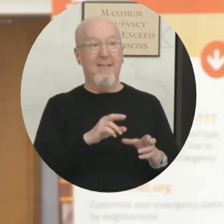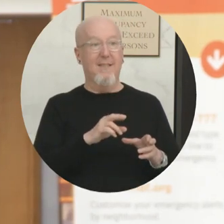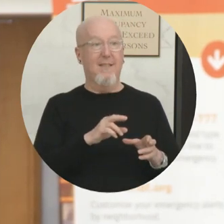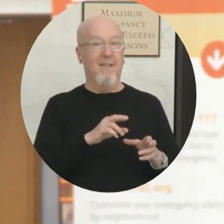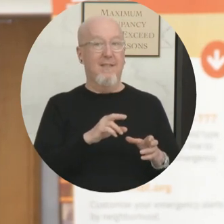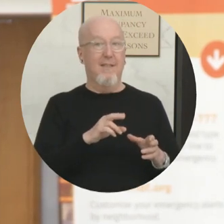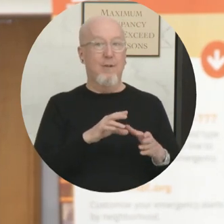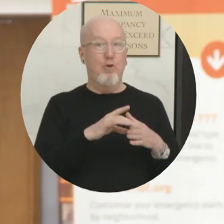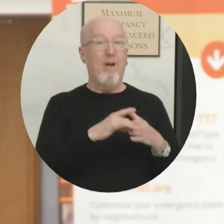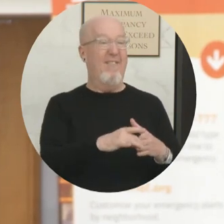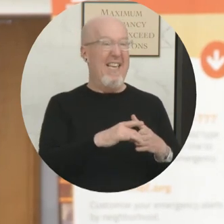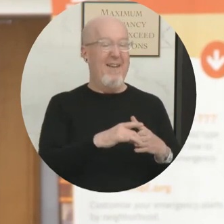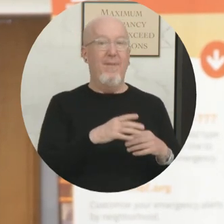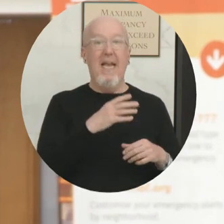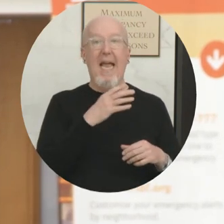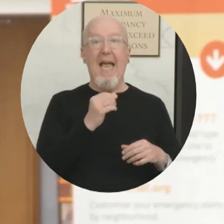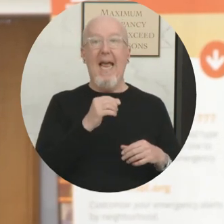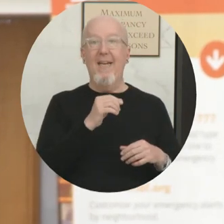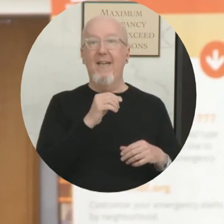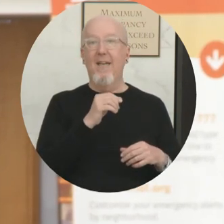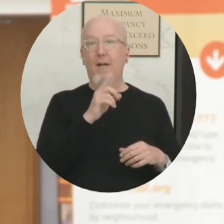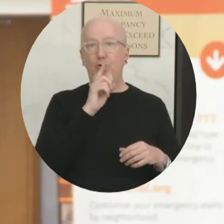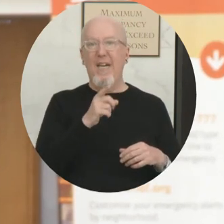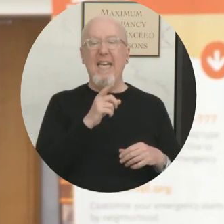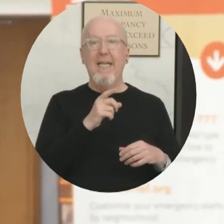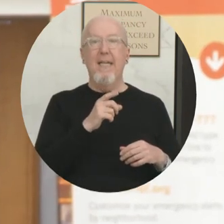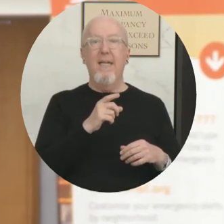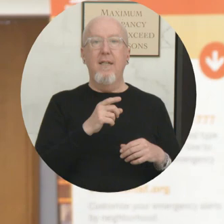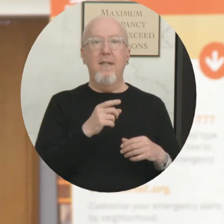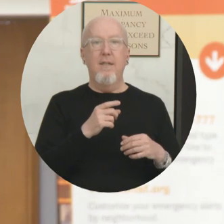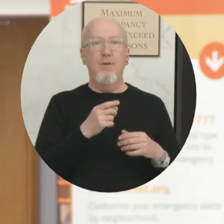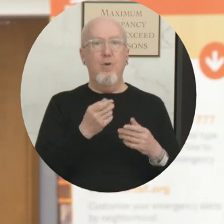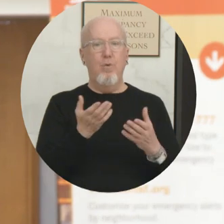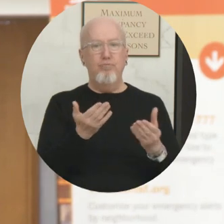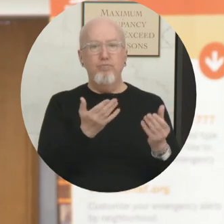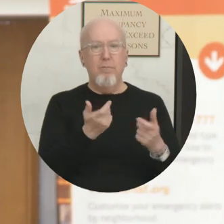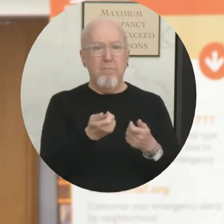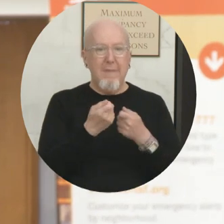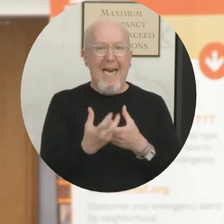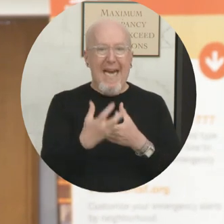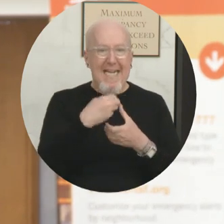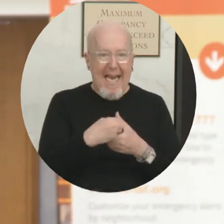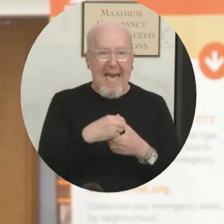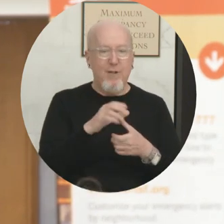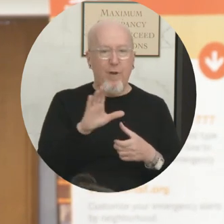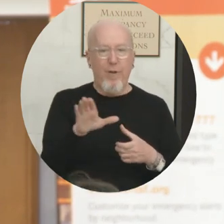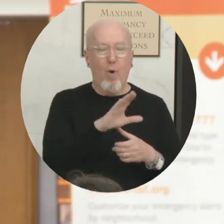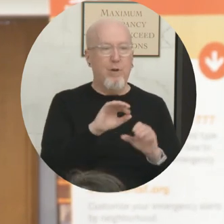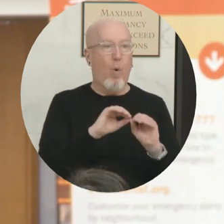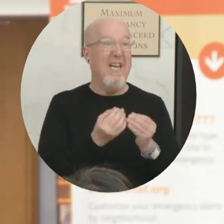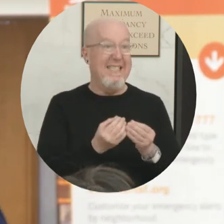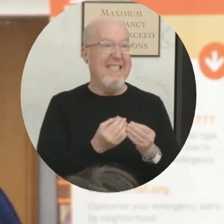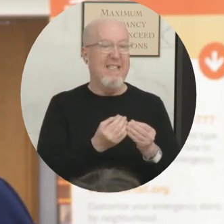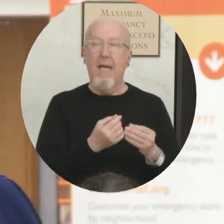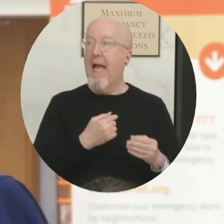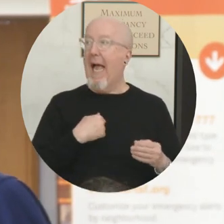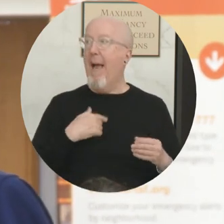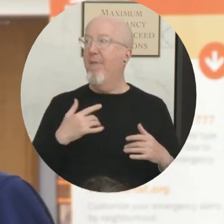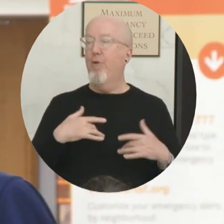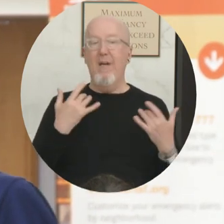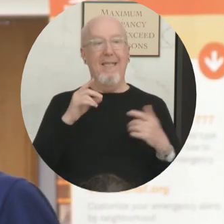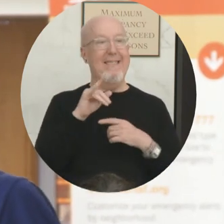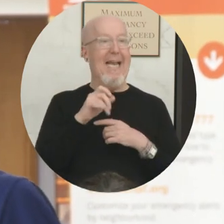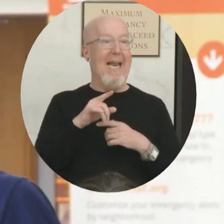driven. And really to be engaging with those organizations ahead of time. I'm thrilled, Daniel's awesome,